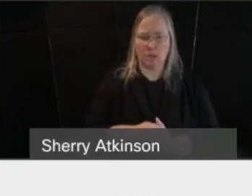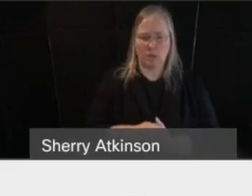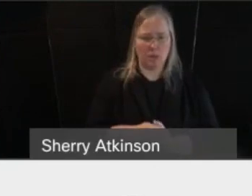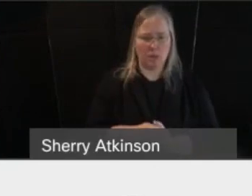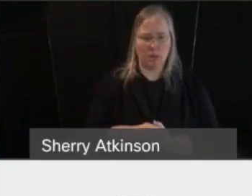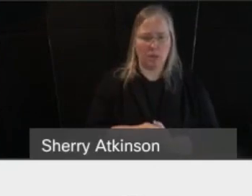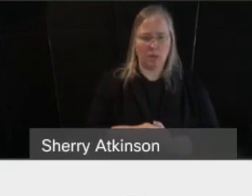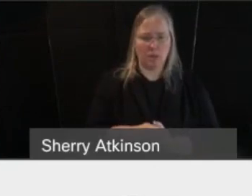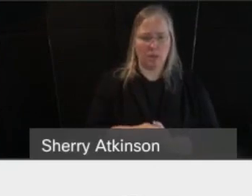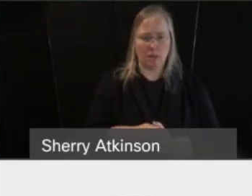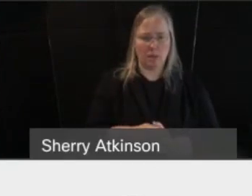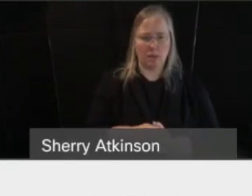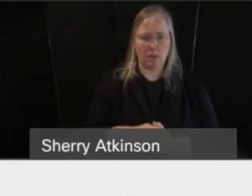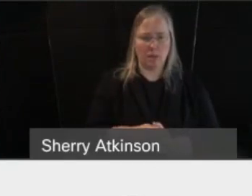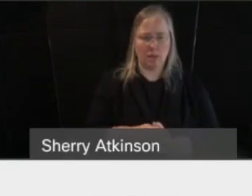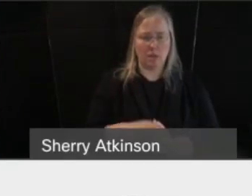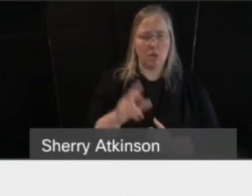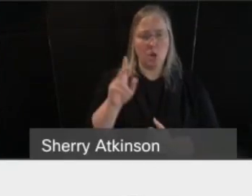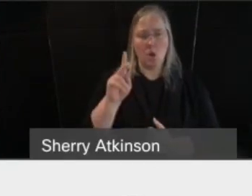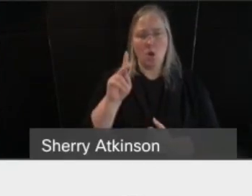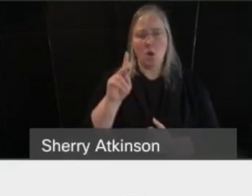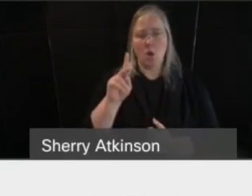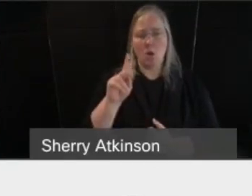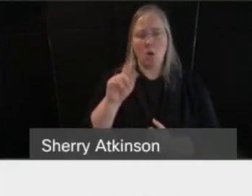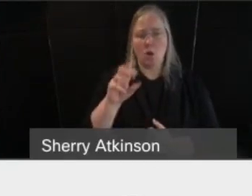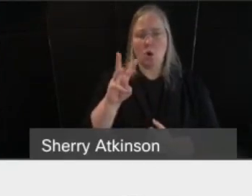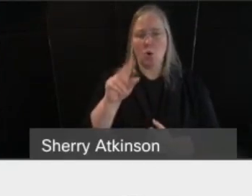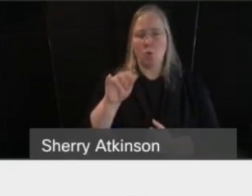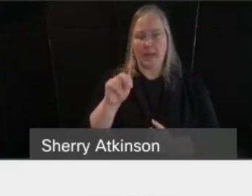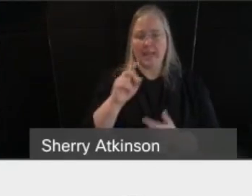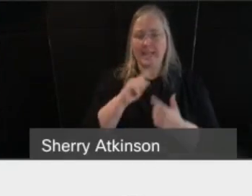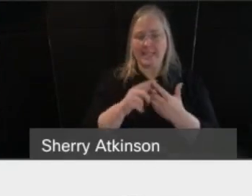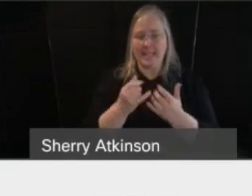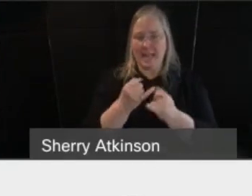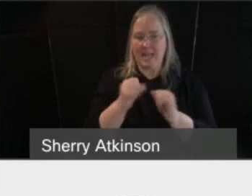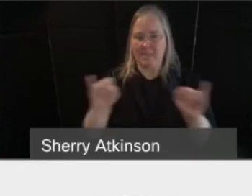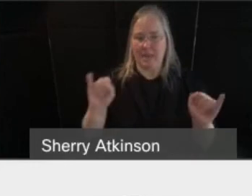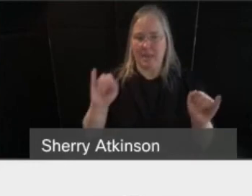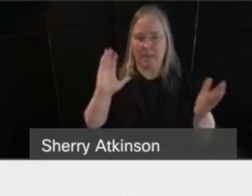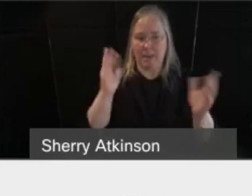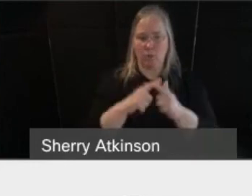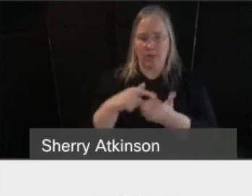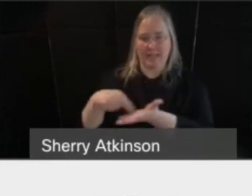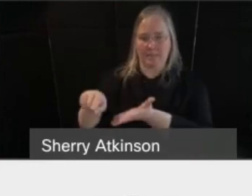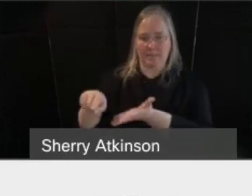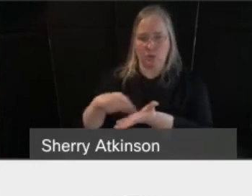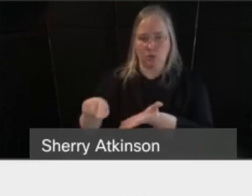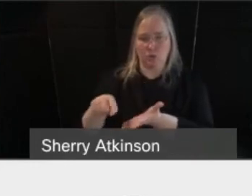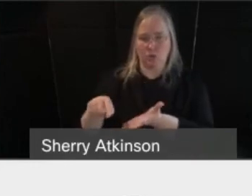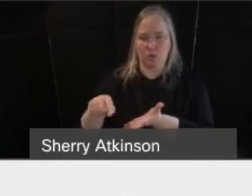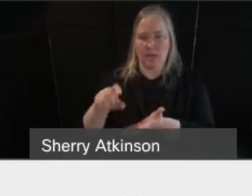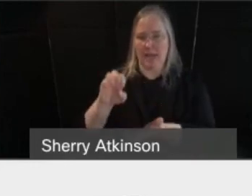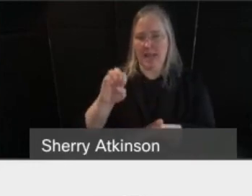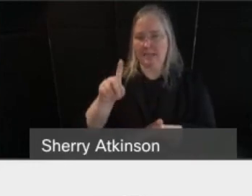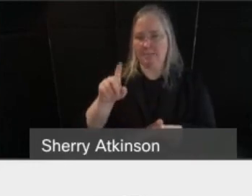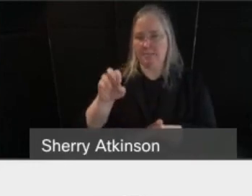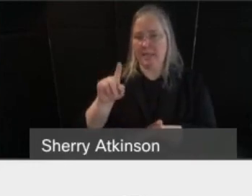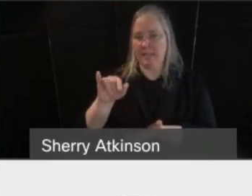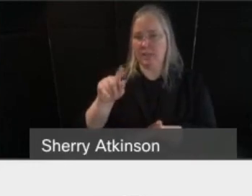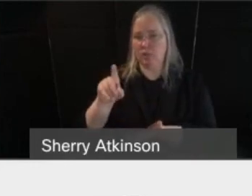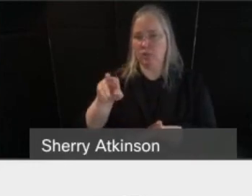Current funding is independent of the expenditure side. So that was the